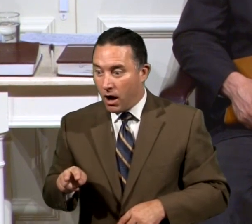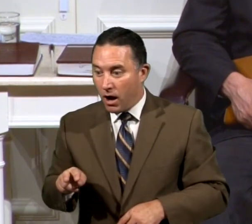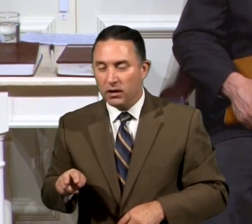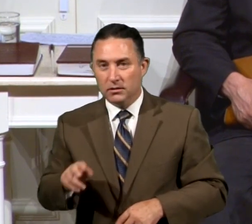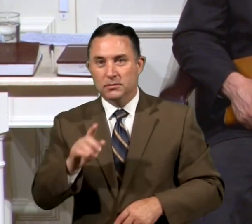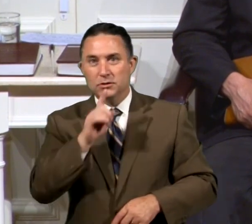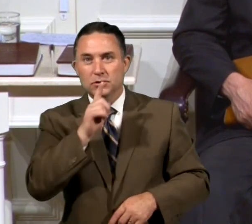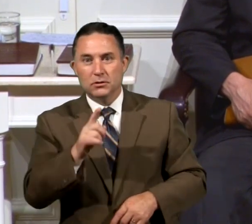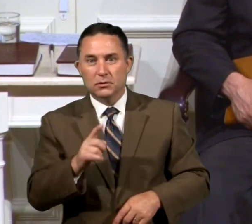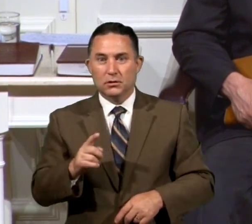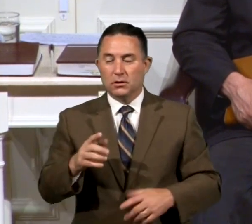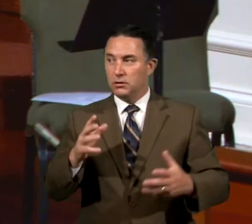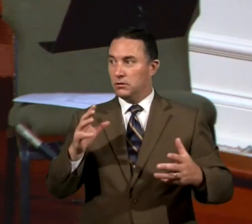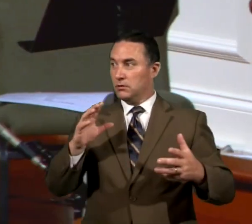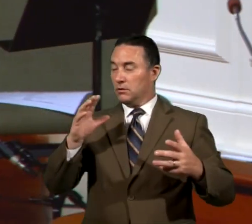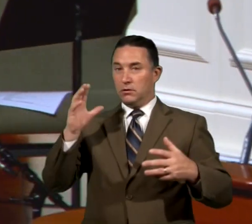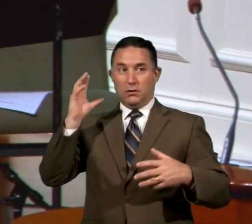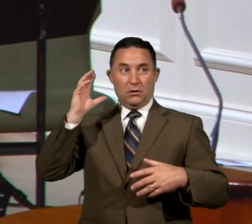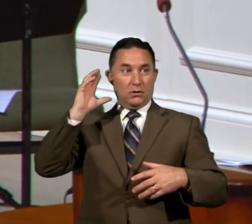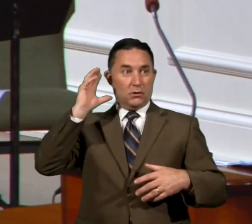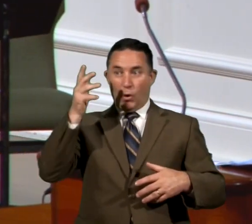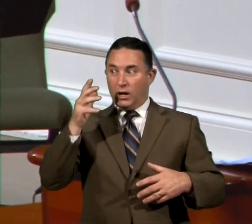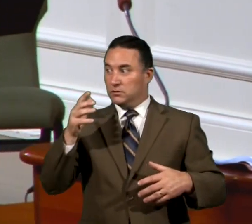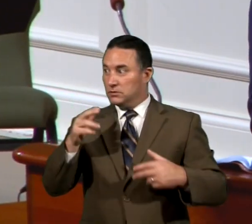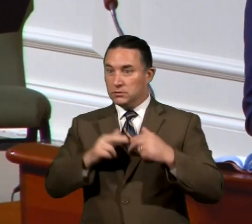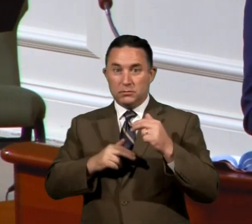I'm sure it would be mass chaos in the building.